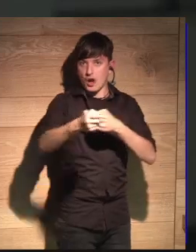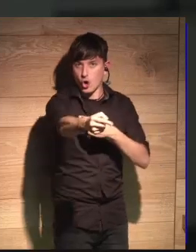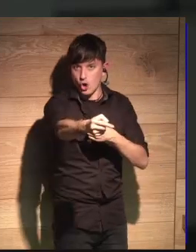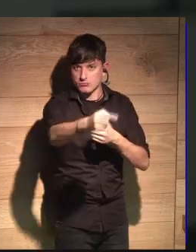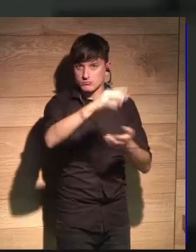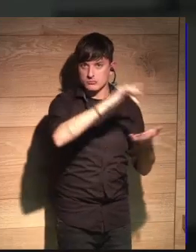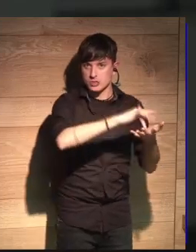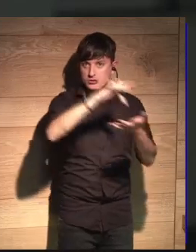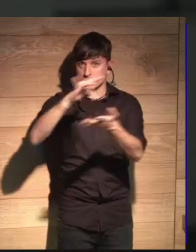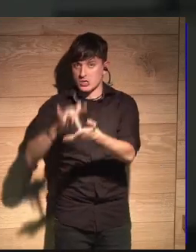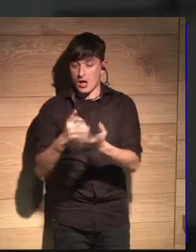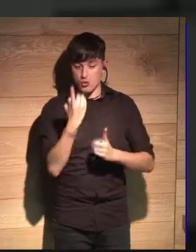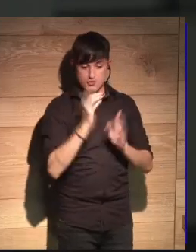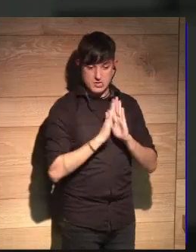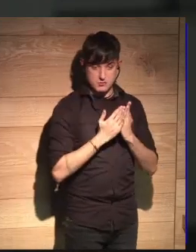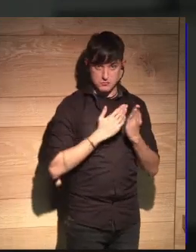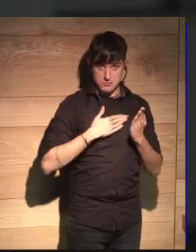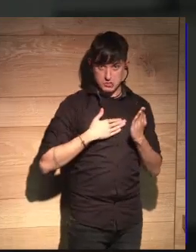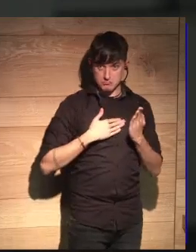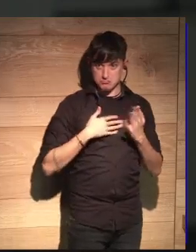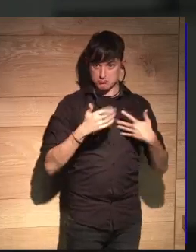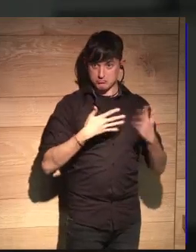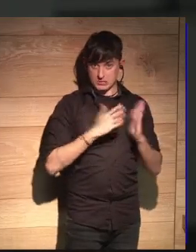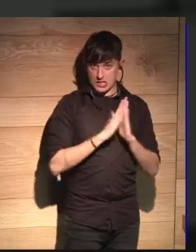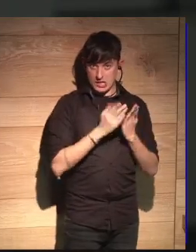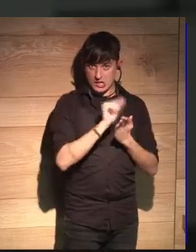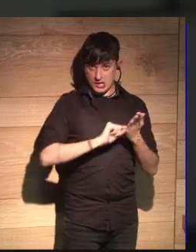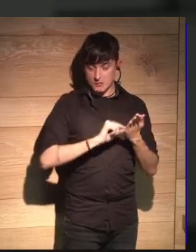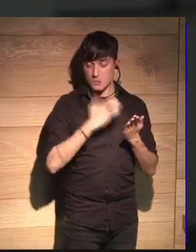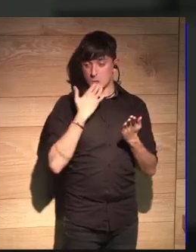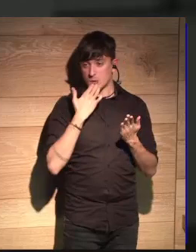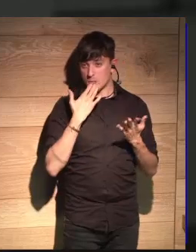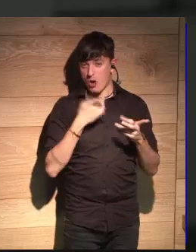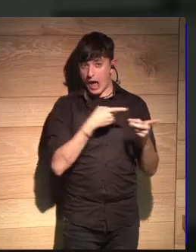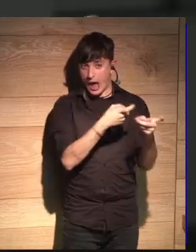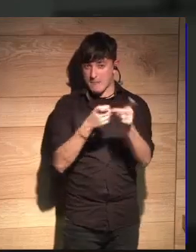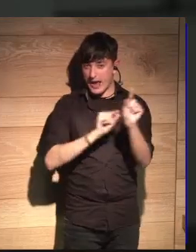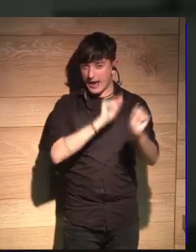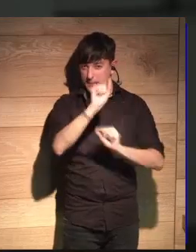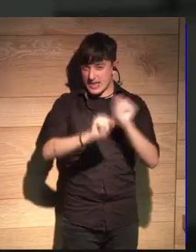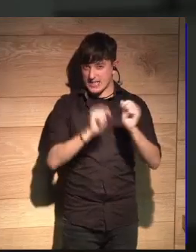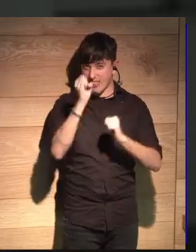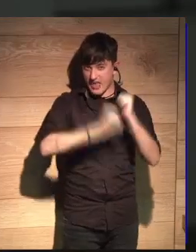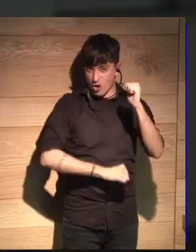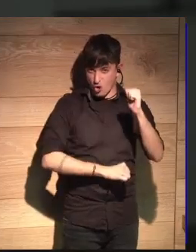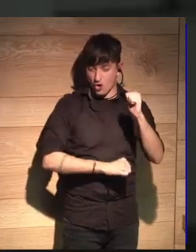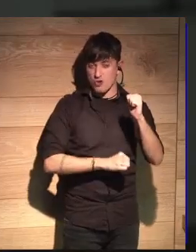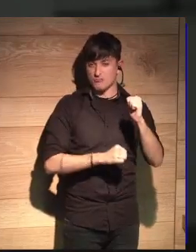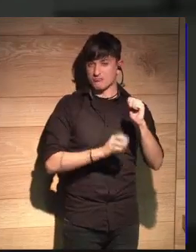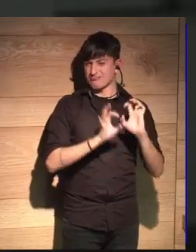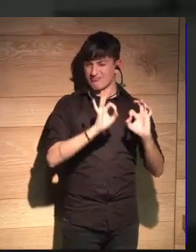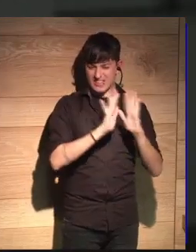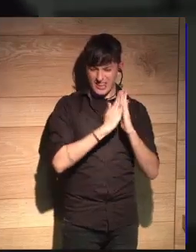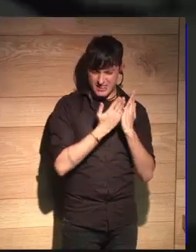book, Armas Gérmenes, was about long-term issues. My current book, Upheaval, is